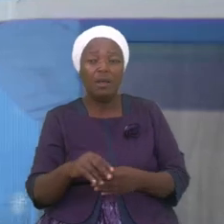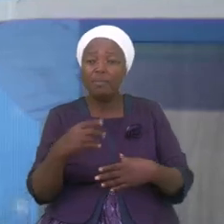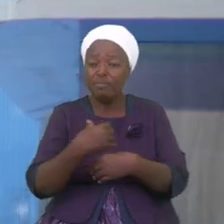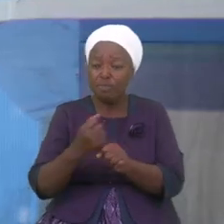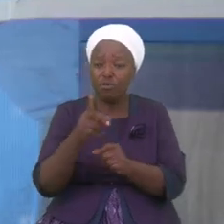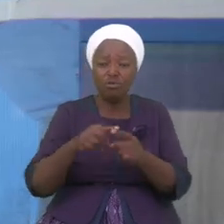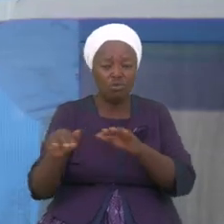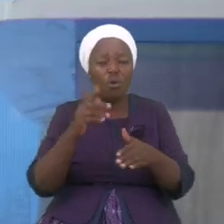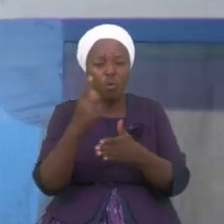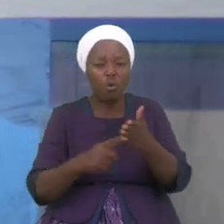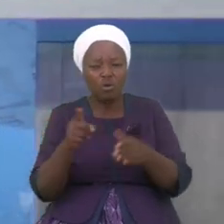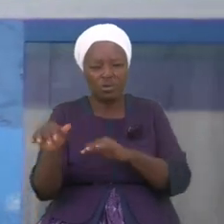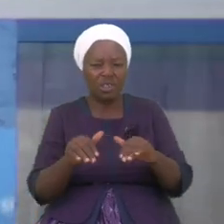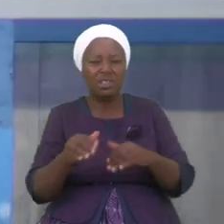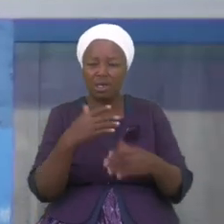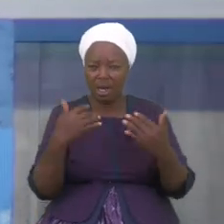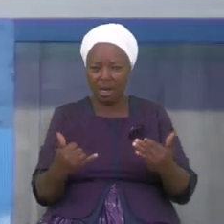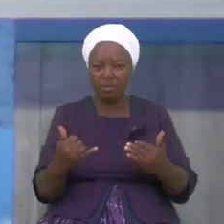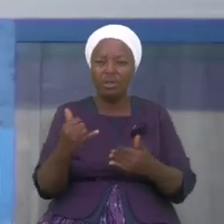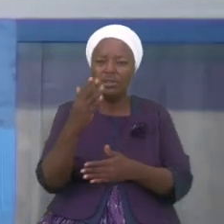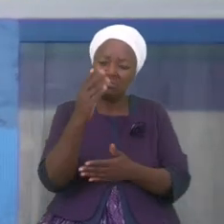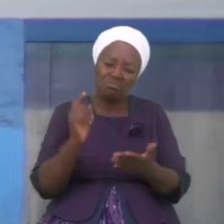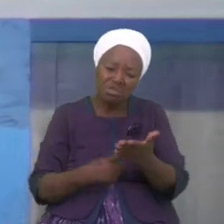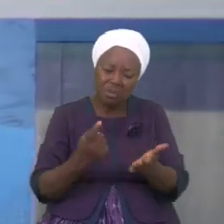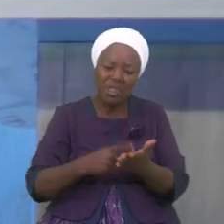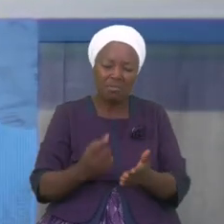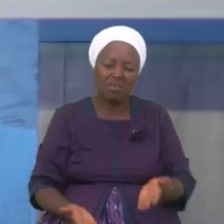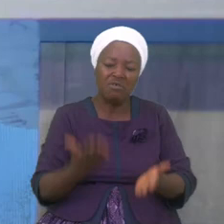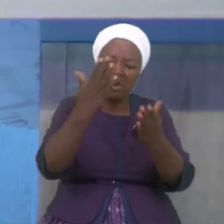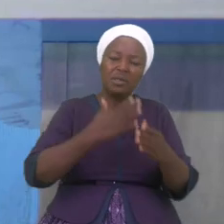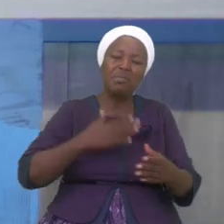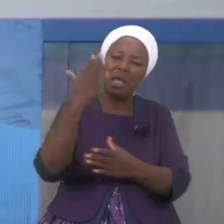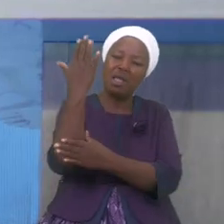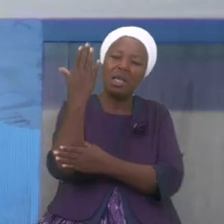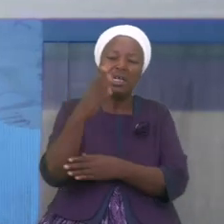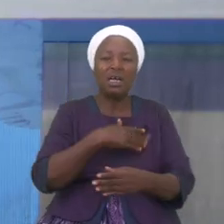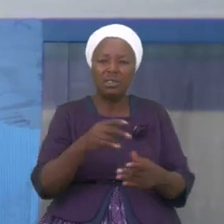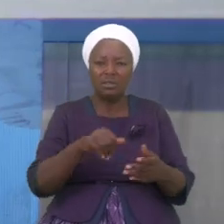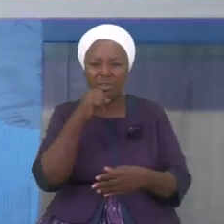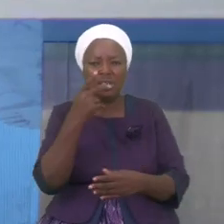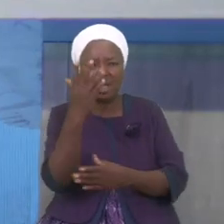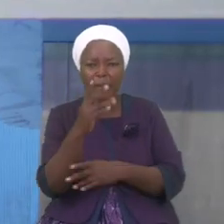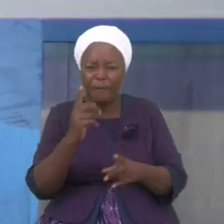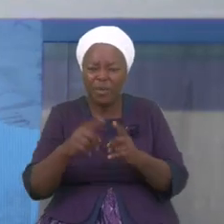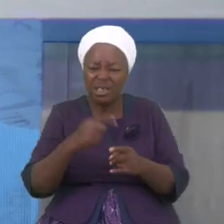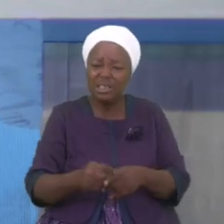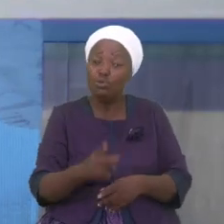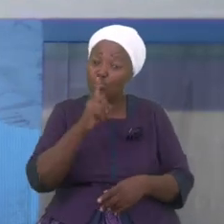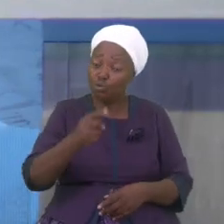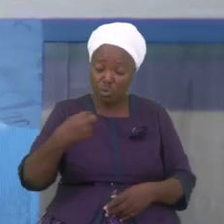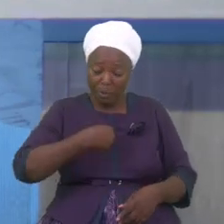do. Now, sometimes I raise my hand, it's not the hand, there is the real me,